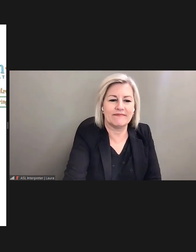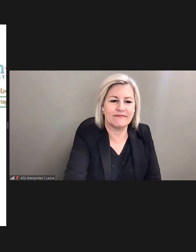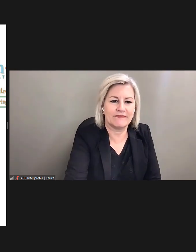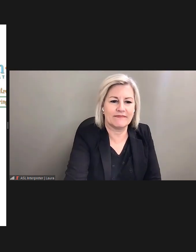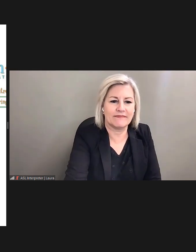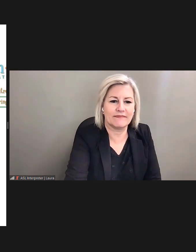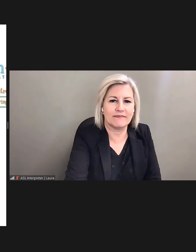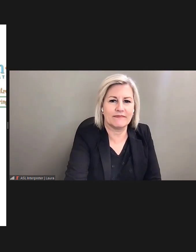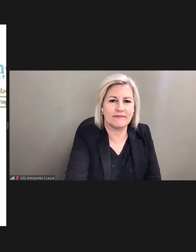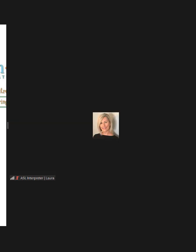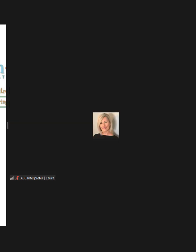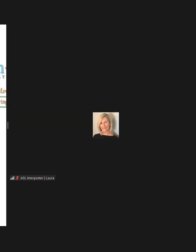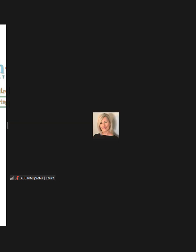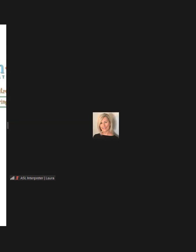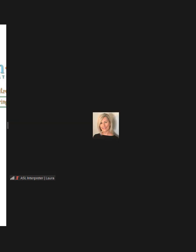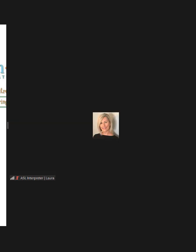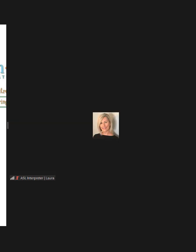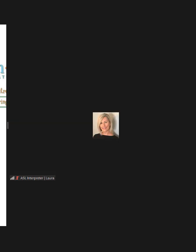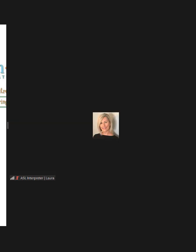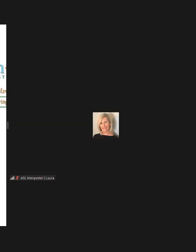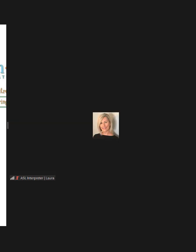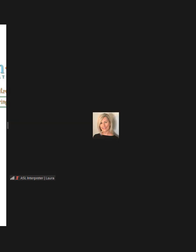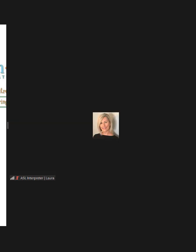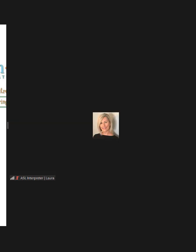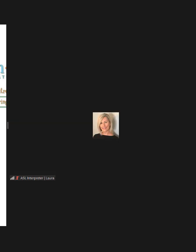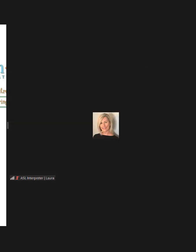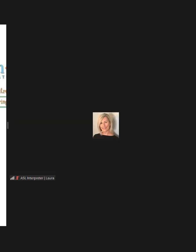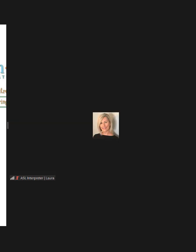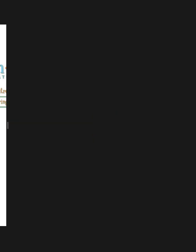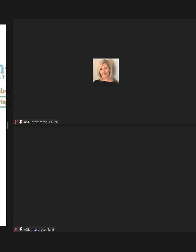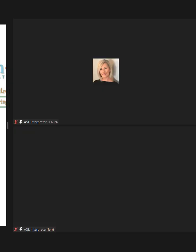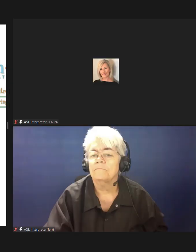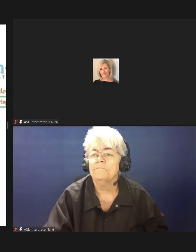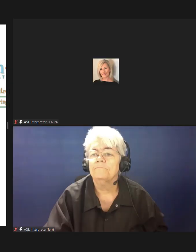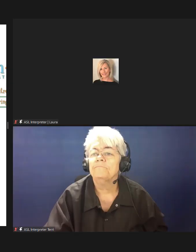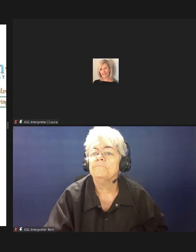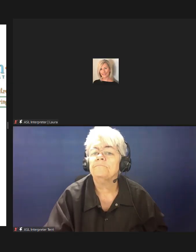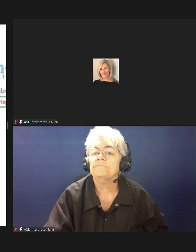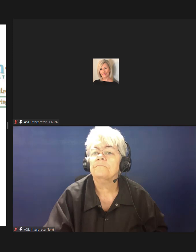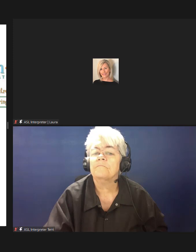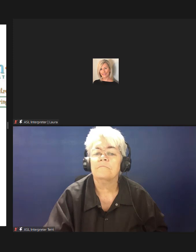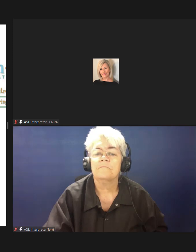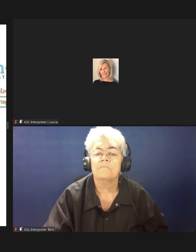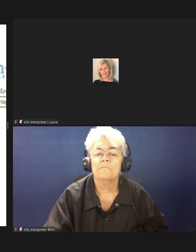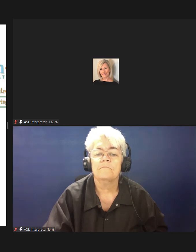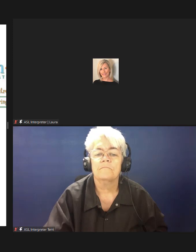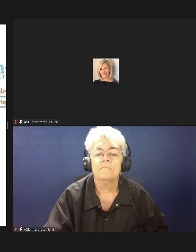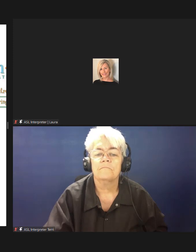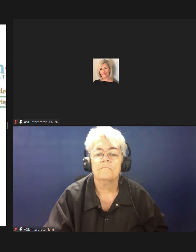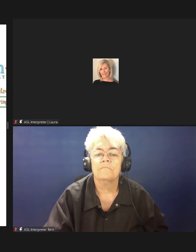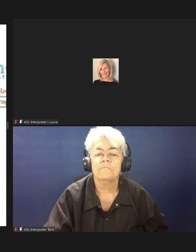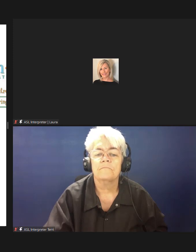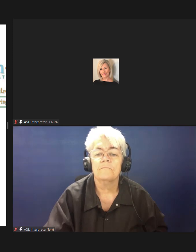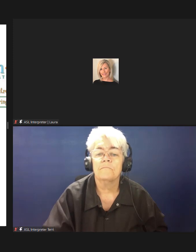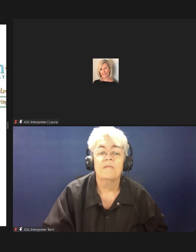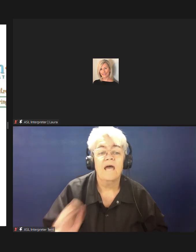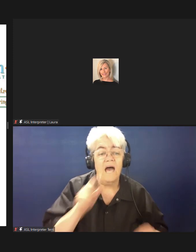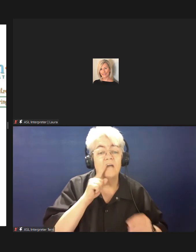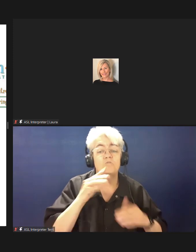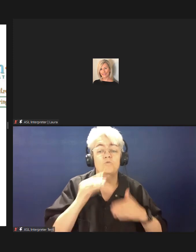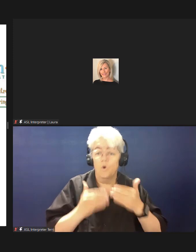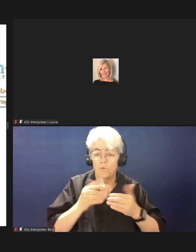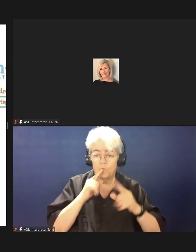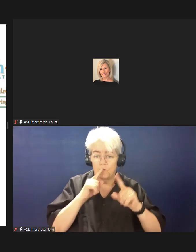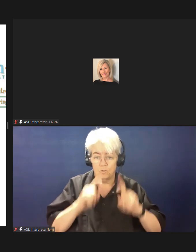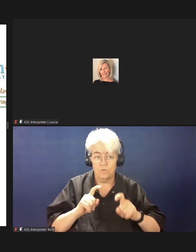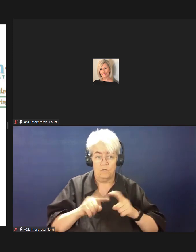As you prepare for a round of screening, you'll want to walk through these steps to make sure you've addressed each of these. And you'll see